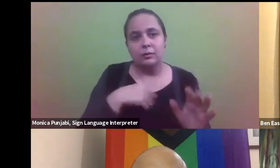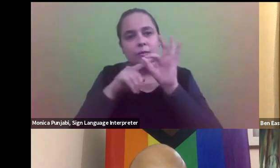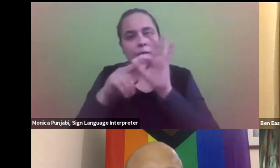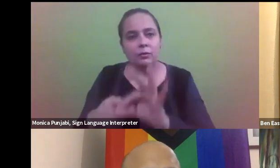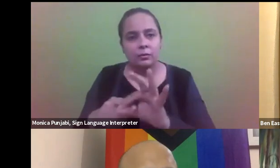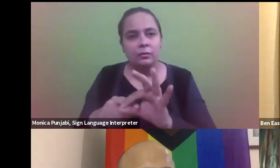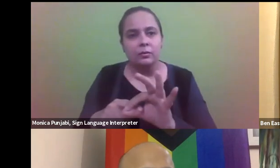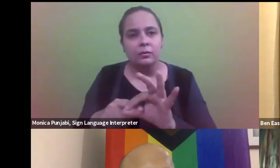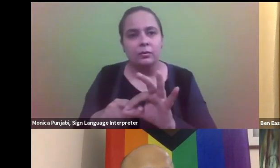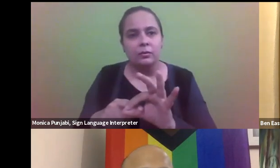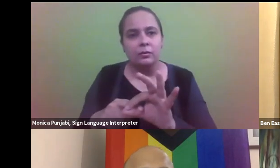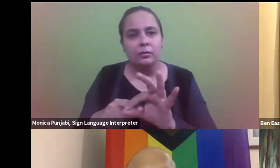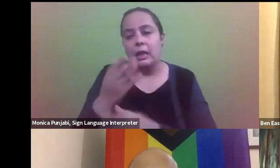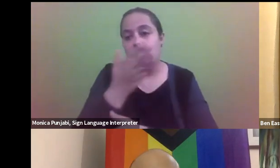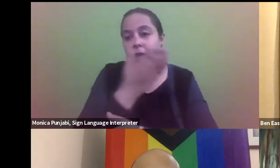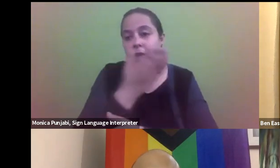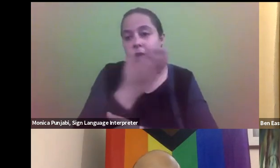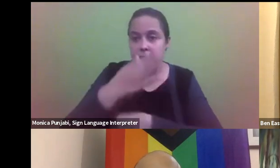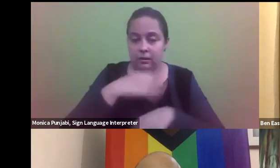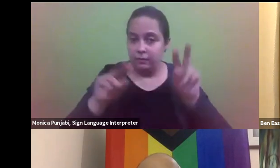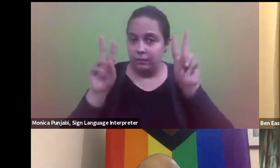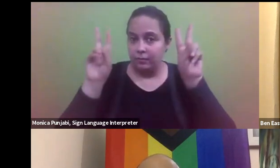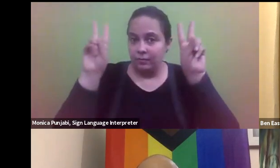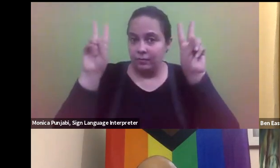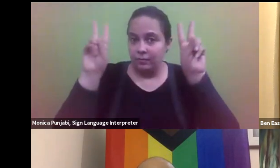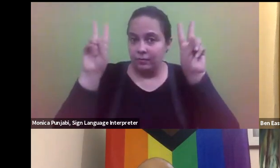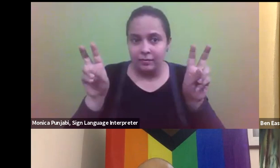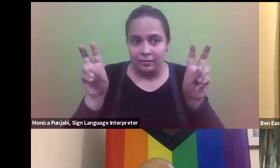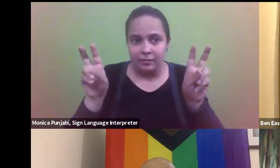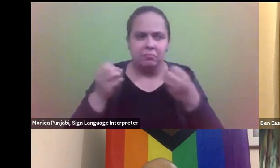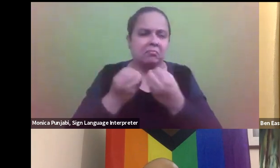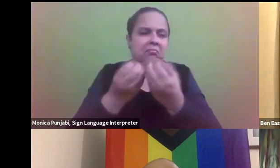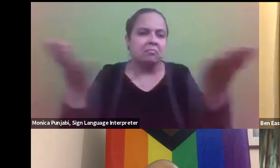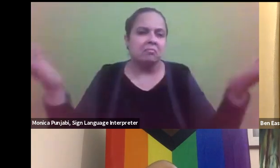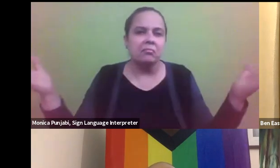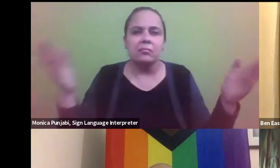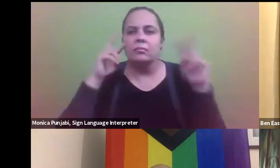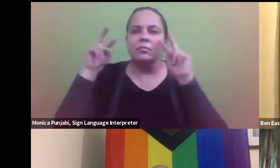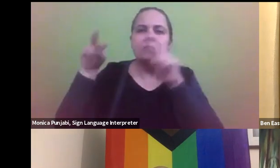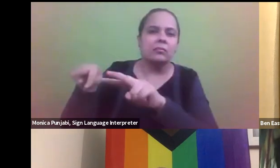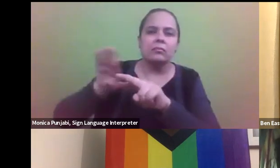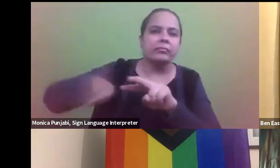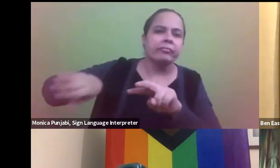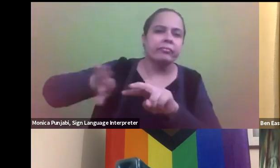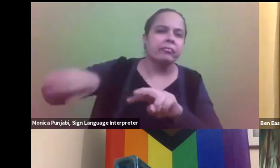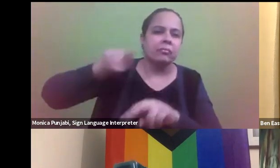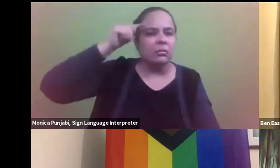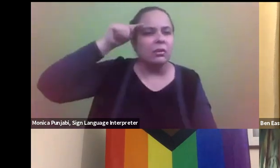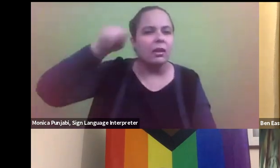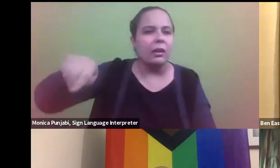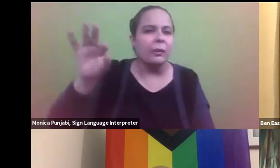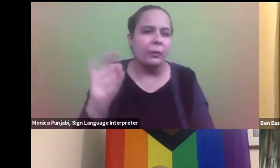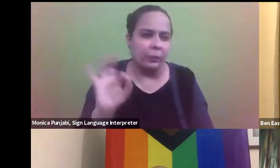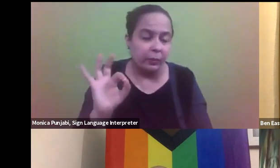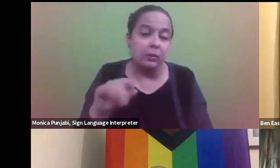concerns of those with disabilities. They're often overlooked in broader society. But what about among the LGBTQI plus